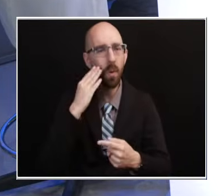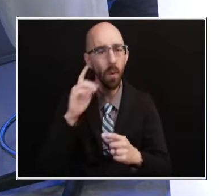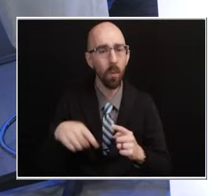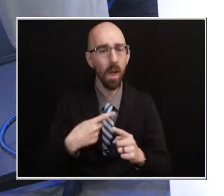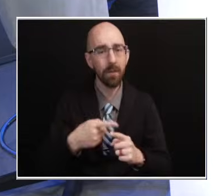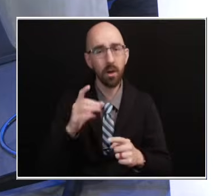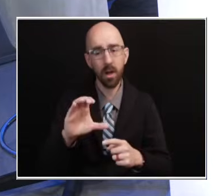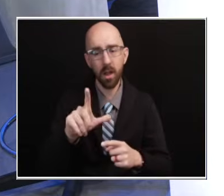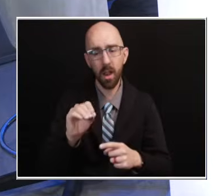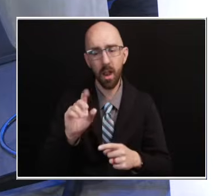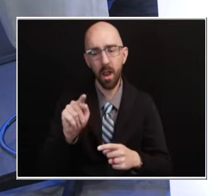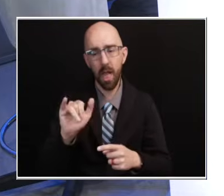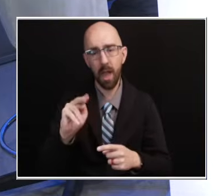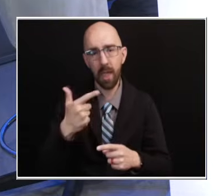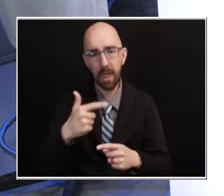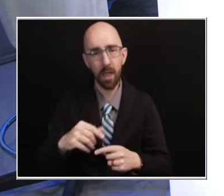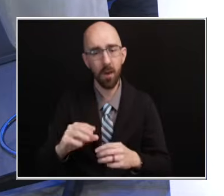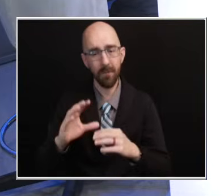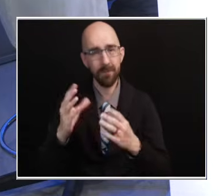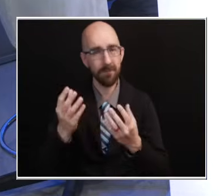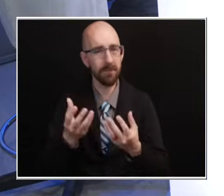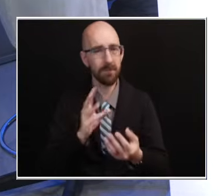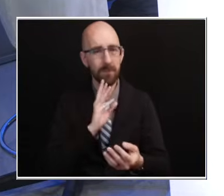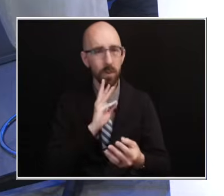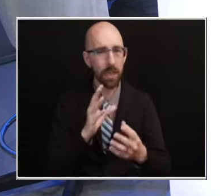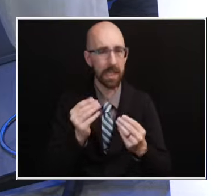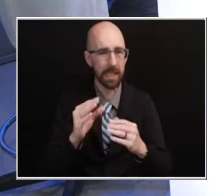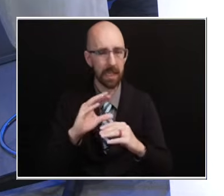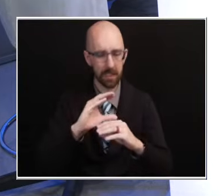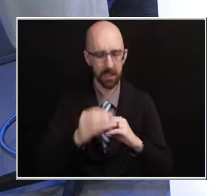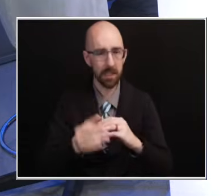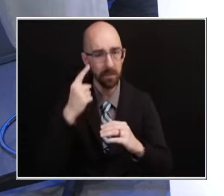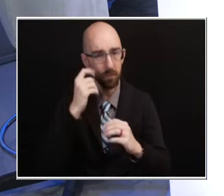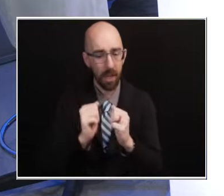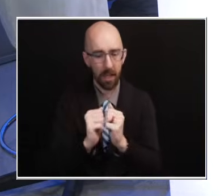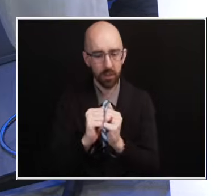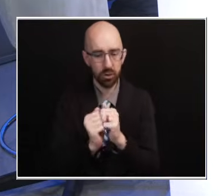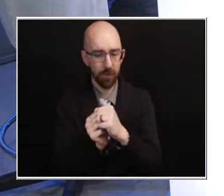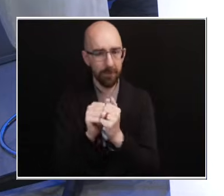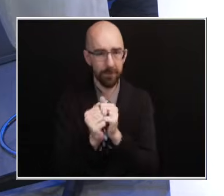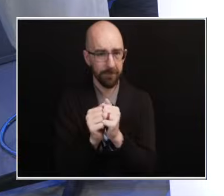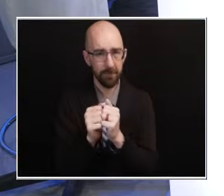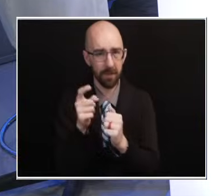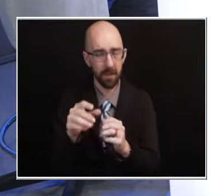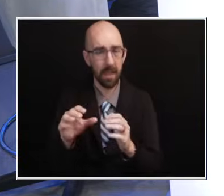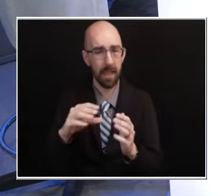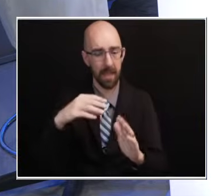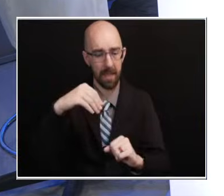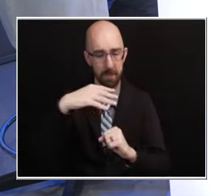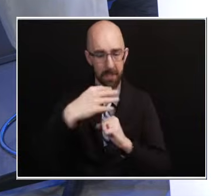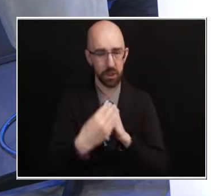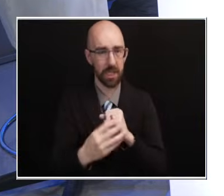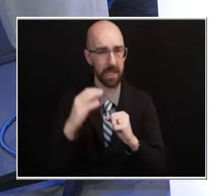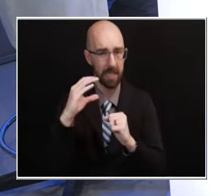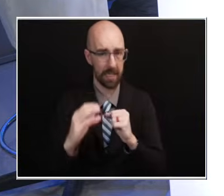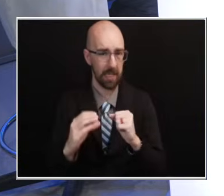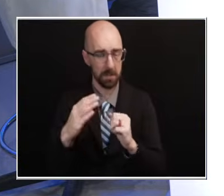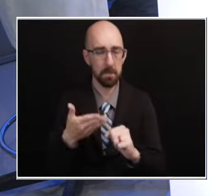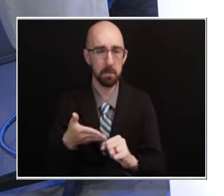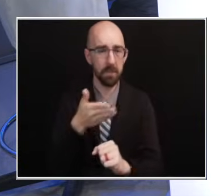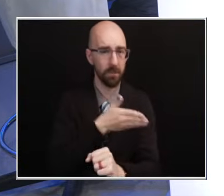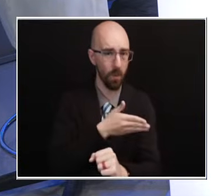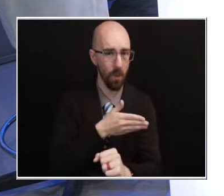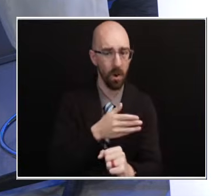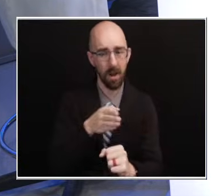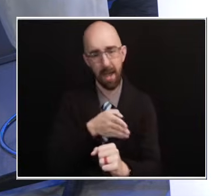or fluids, does the brain shift around enough that the imaging you got before the surgery does not match how the brain is after